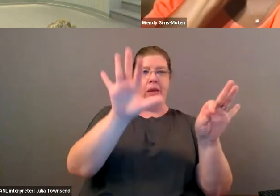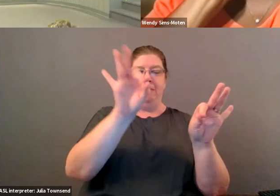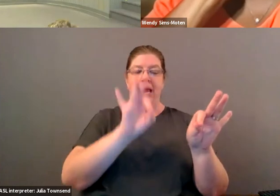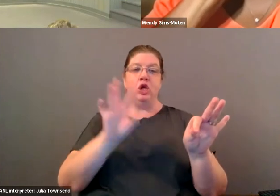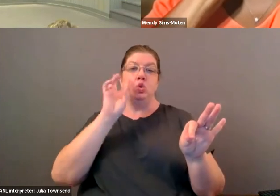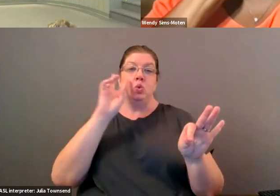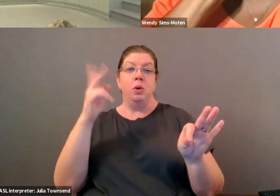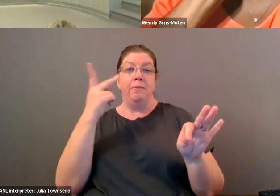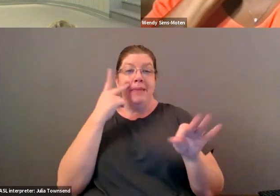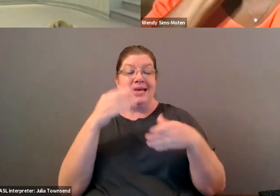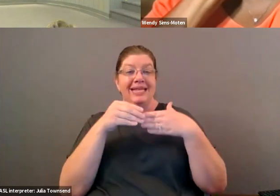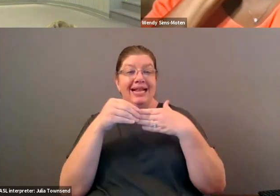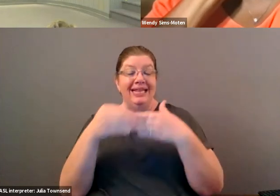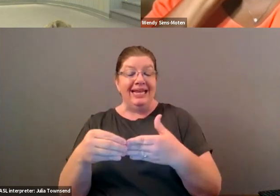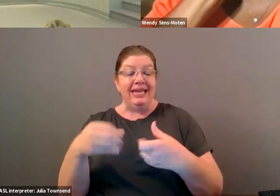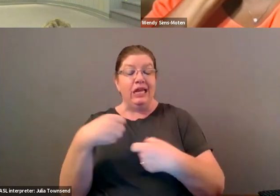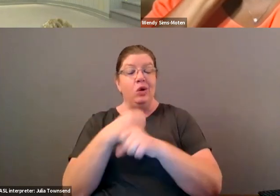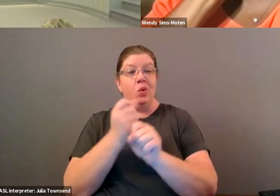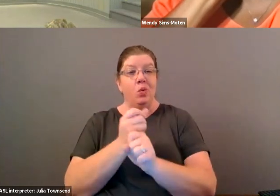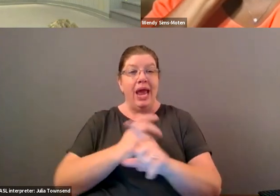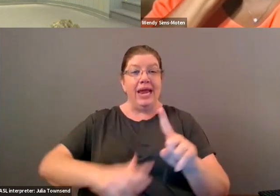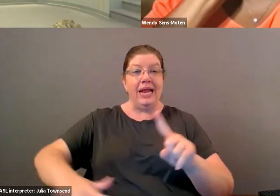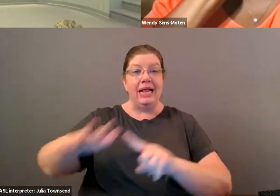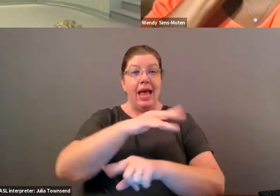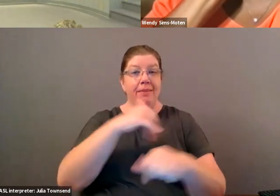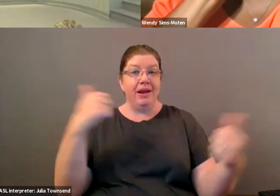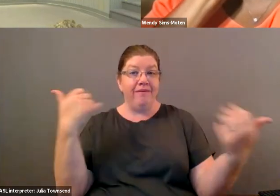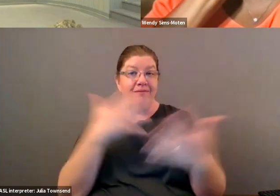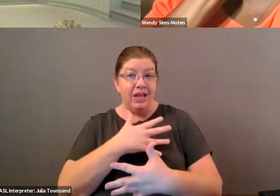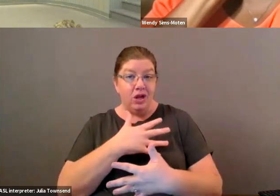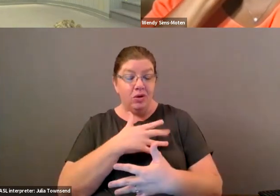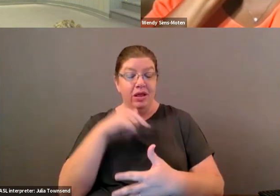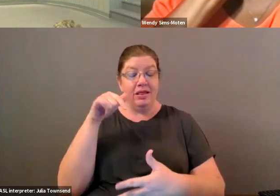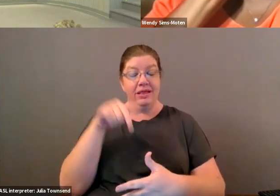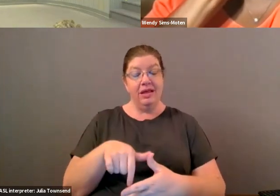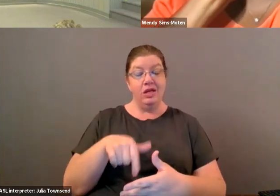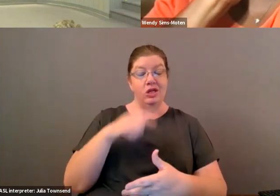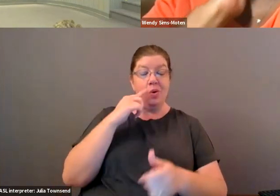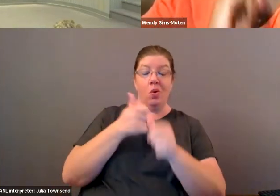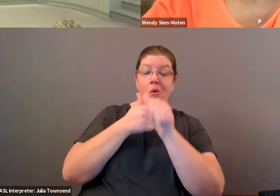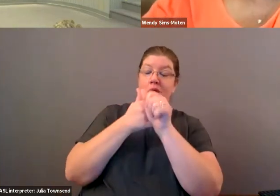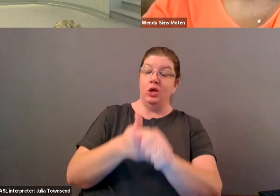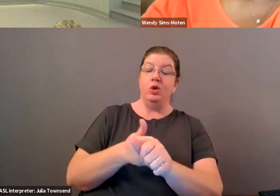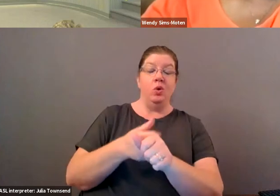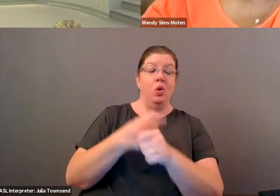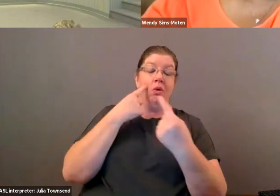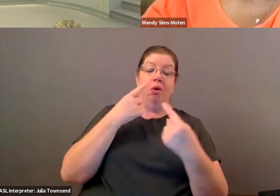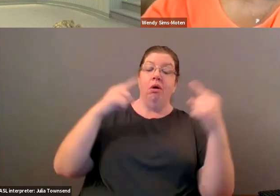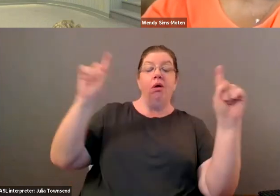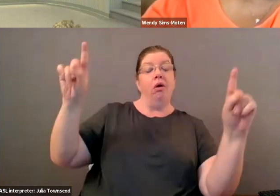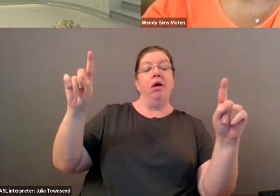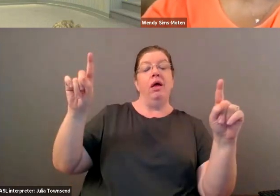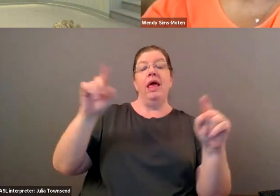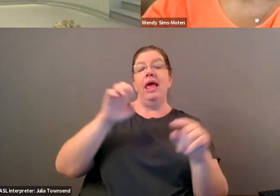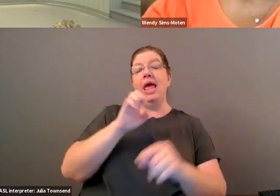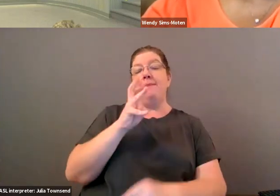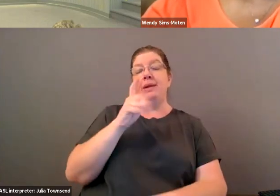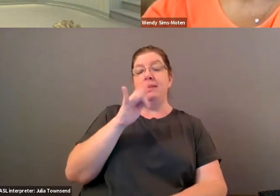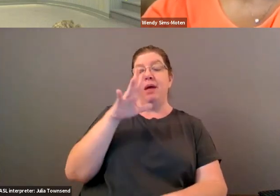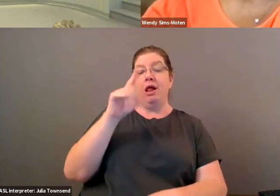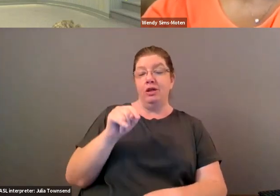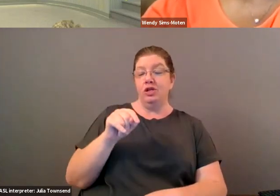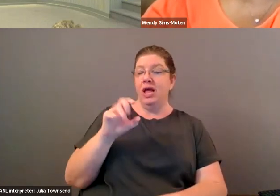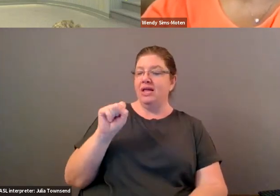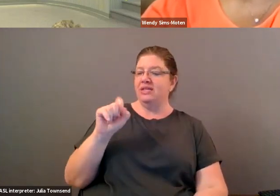a climate of fear. This, according to a world-class epidemiologist at Stanford, John Ioannidis, I